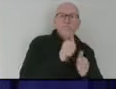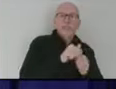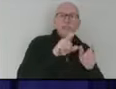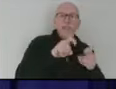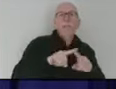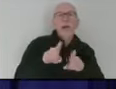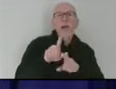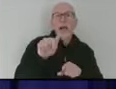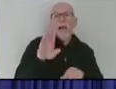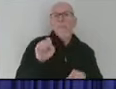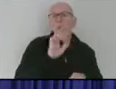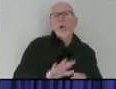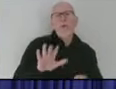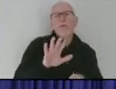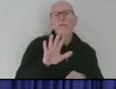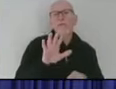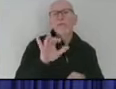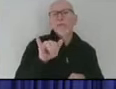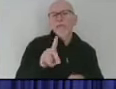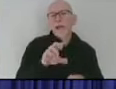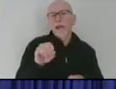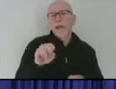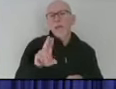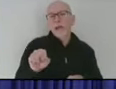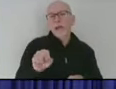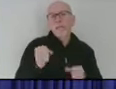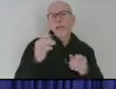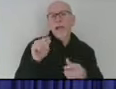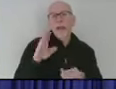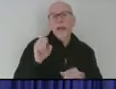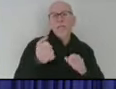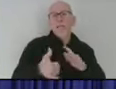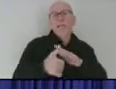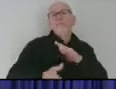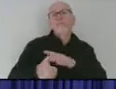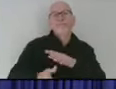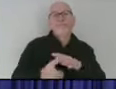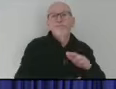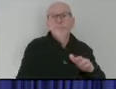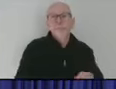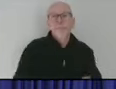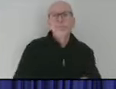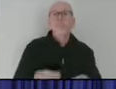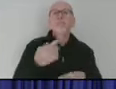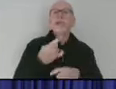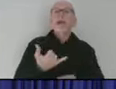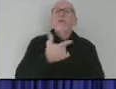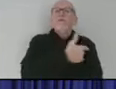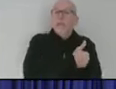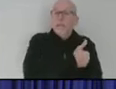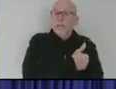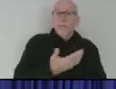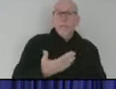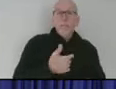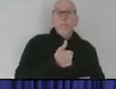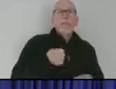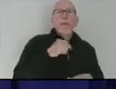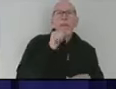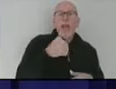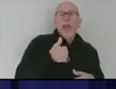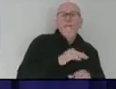labs across the entire state and across the entire nation, unfortunately. As far as vaccine, so we don't expect to have enough vaccine